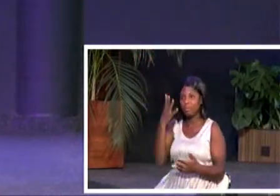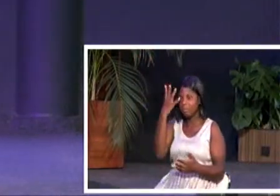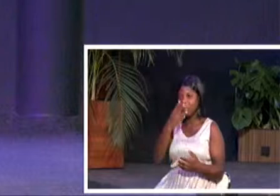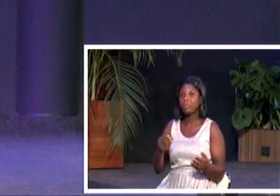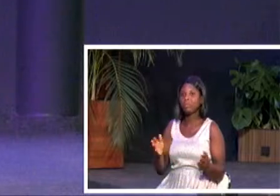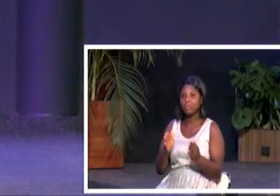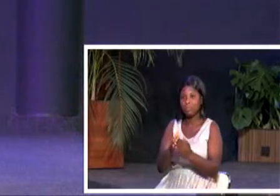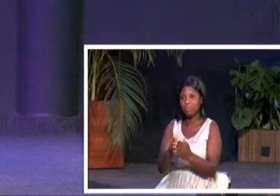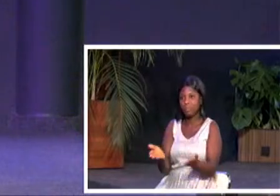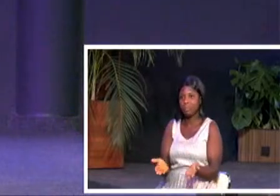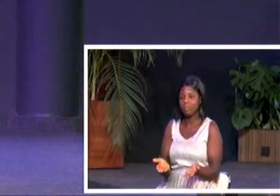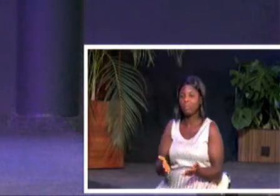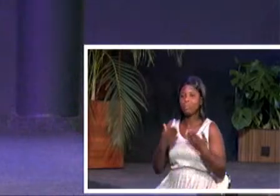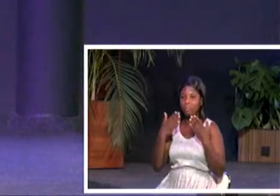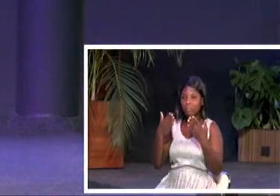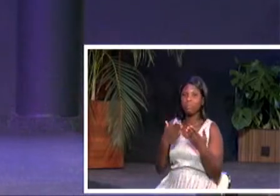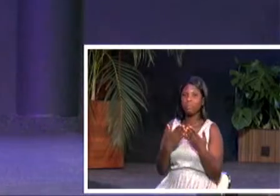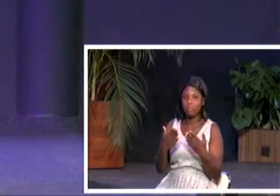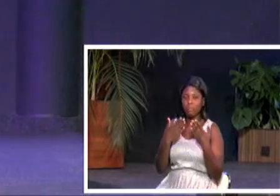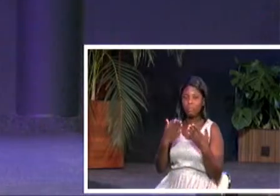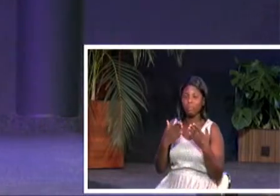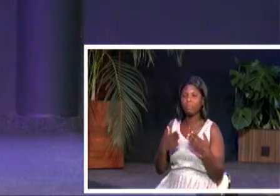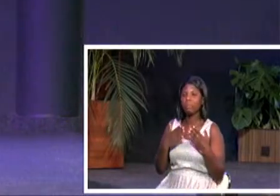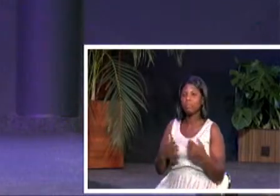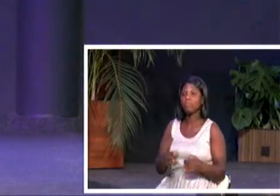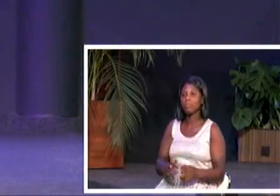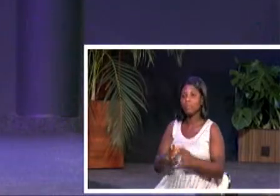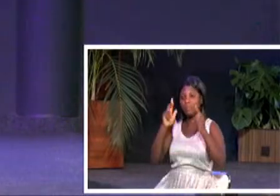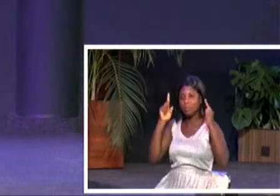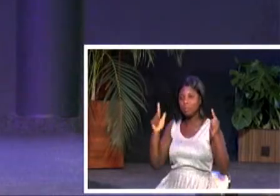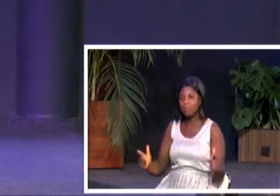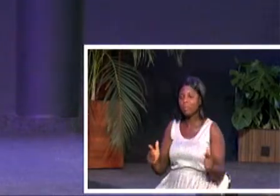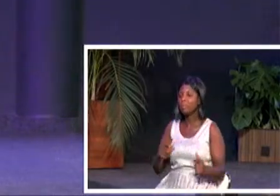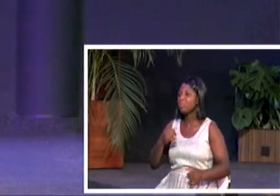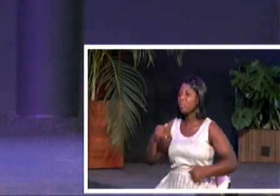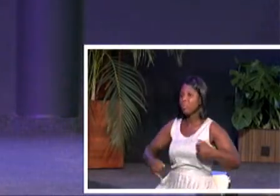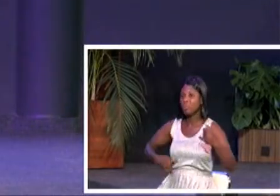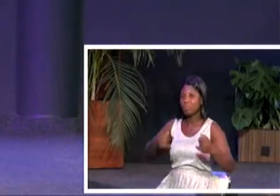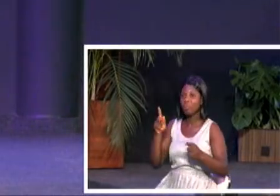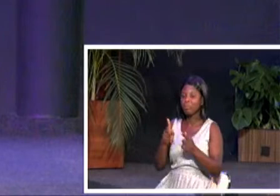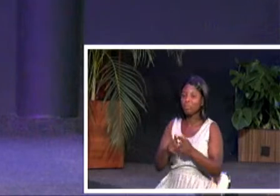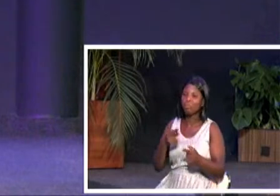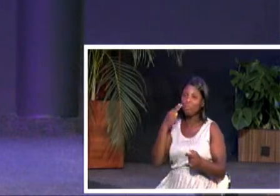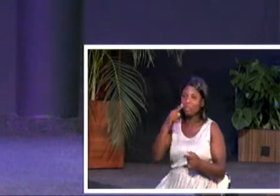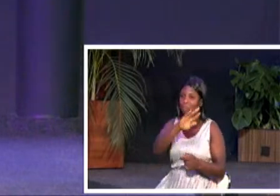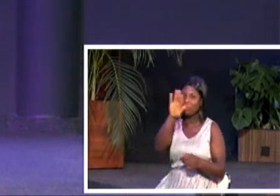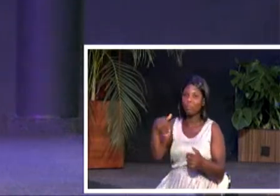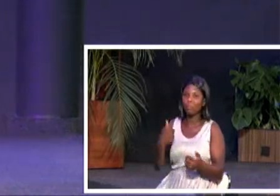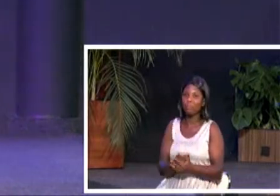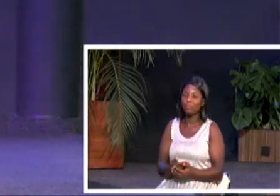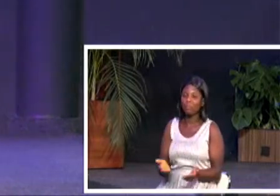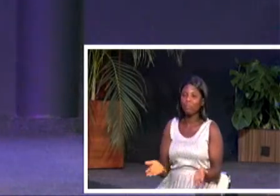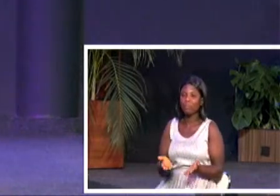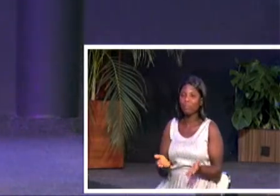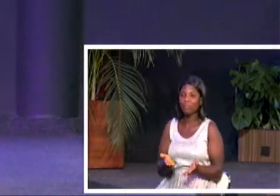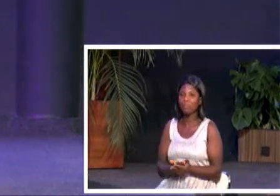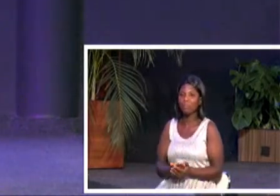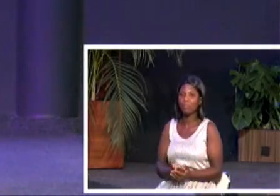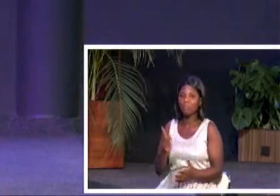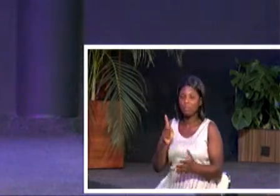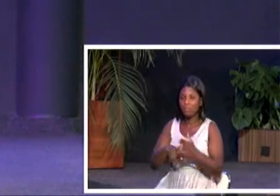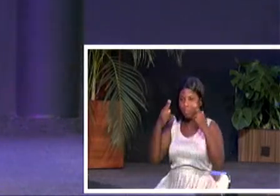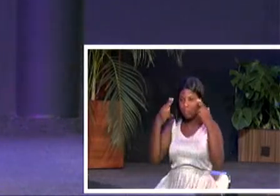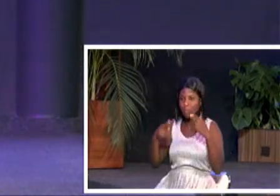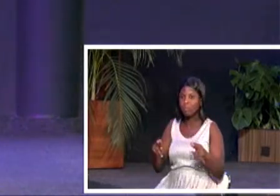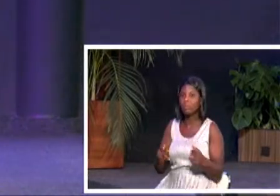It's a source of great joy to us to see what has happened in this place in